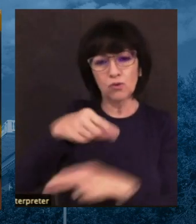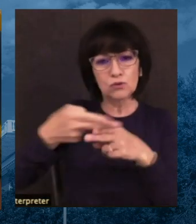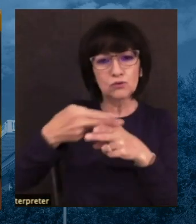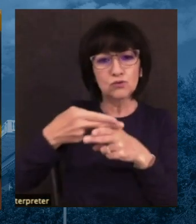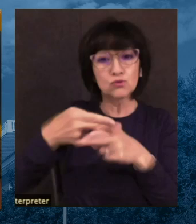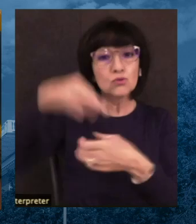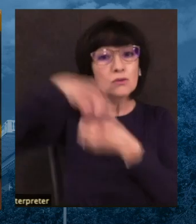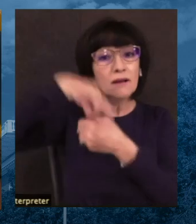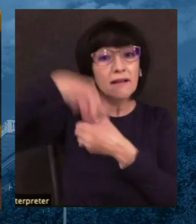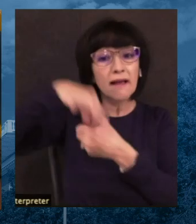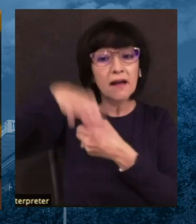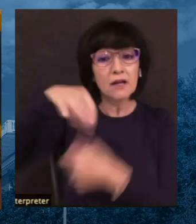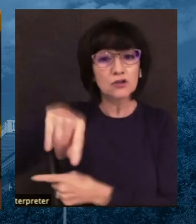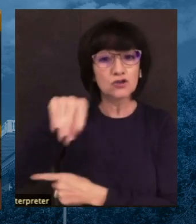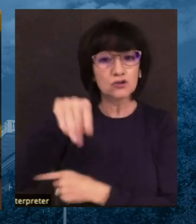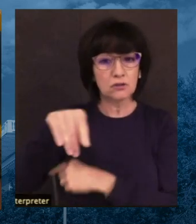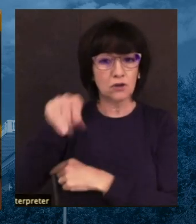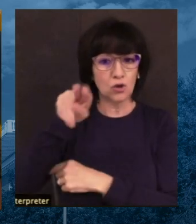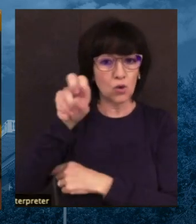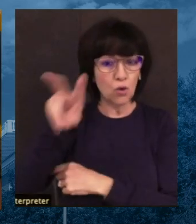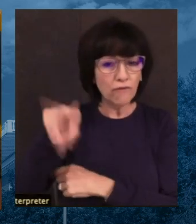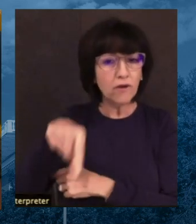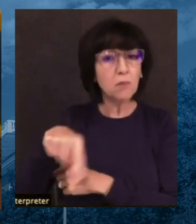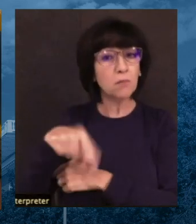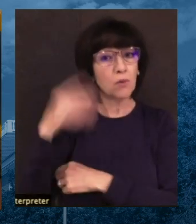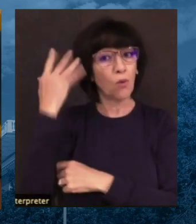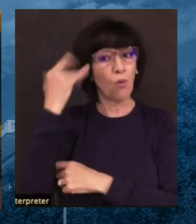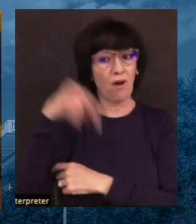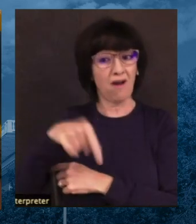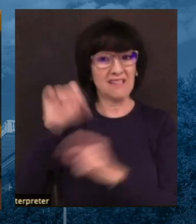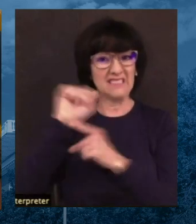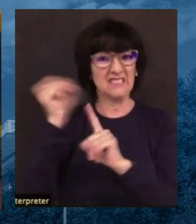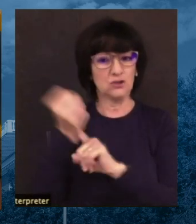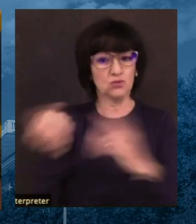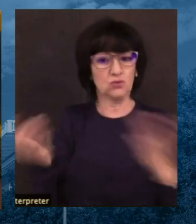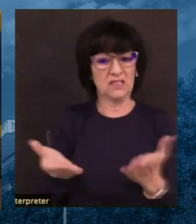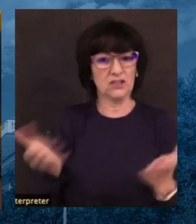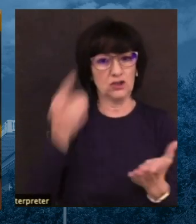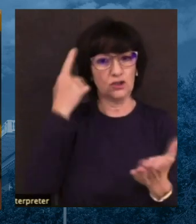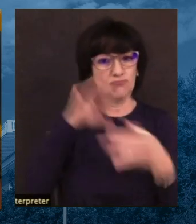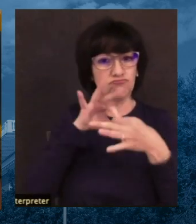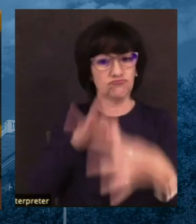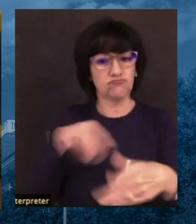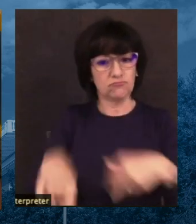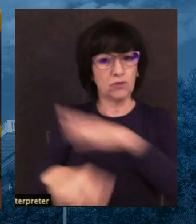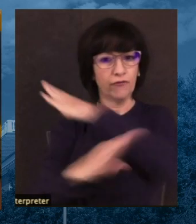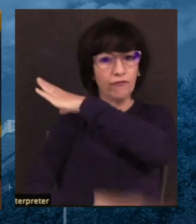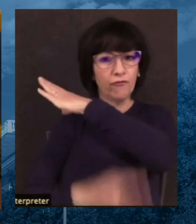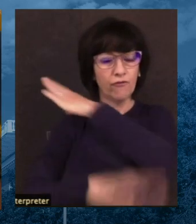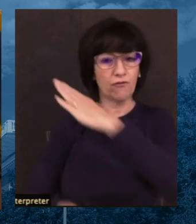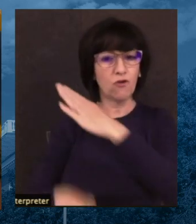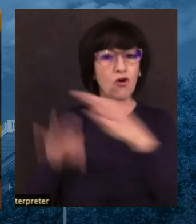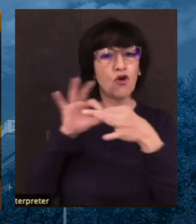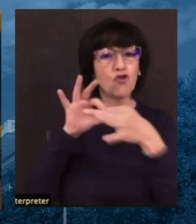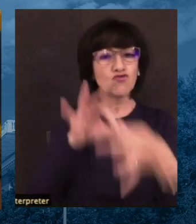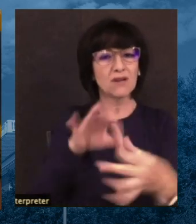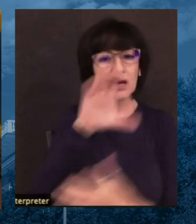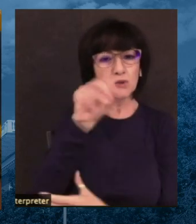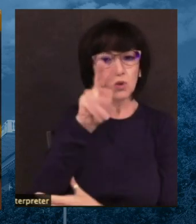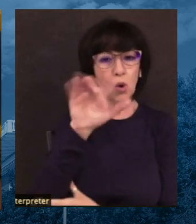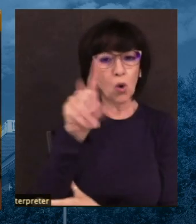given the situation we have here in Delaware and across our country with the COVID-19 pandemic. With